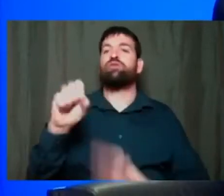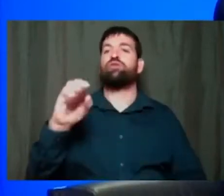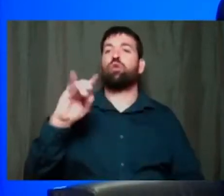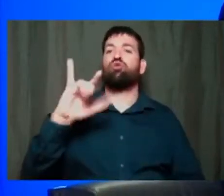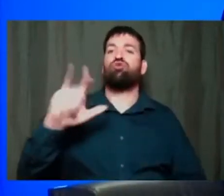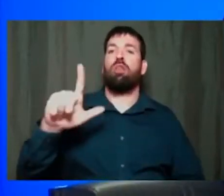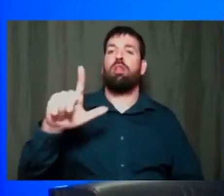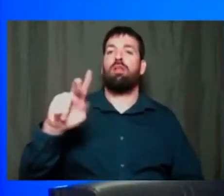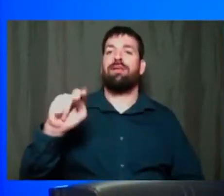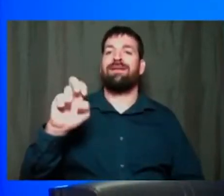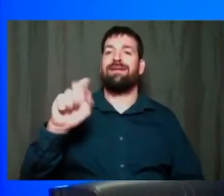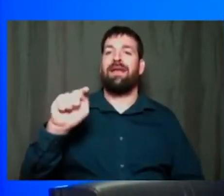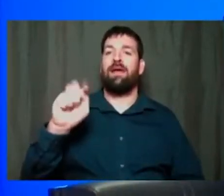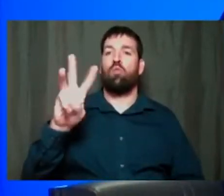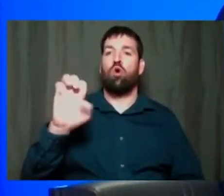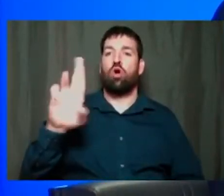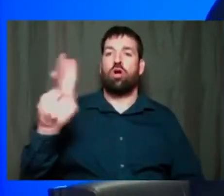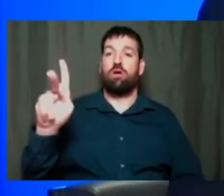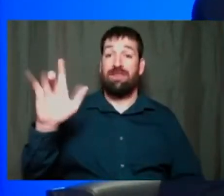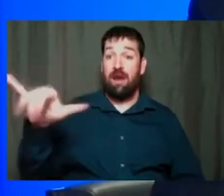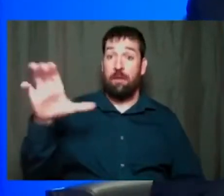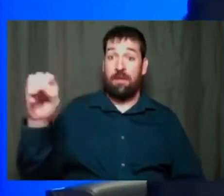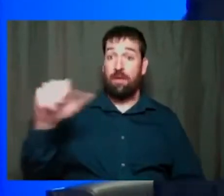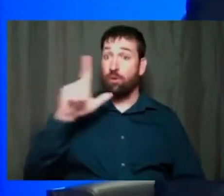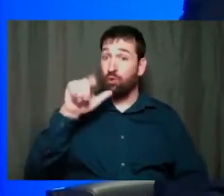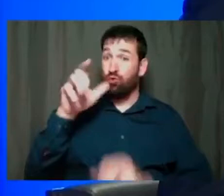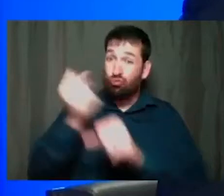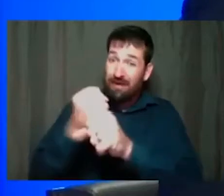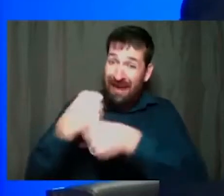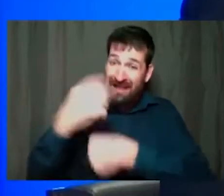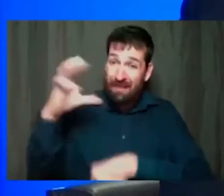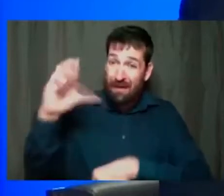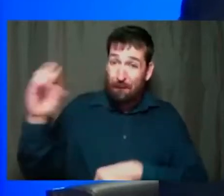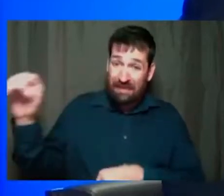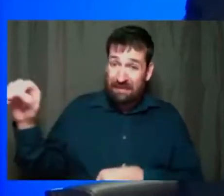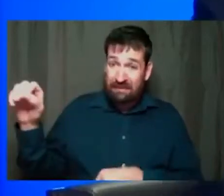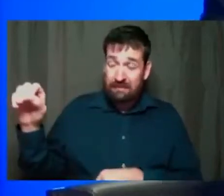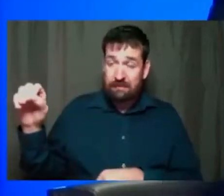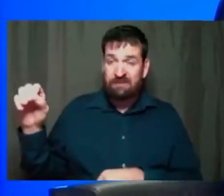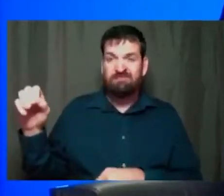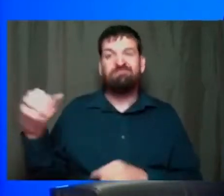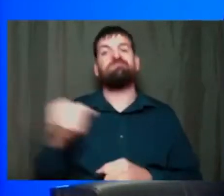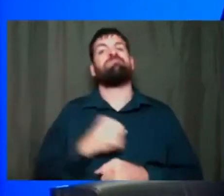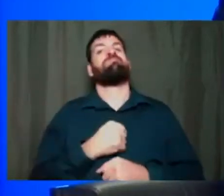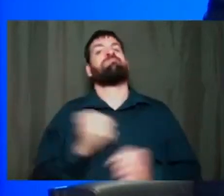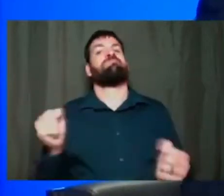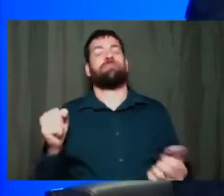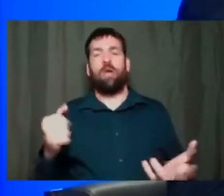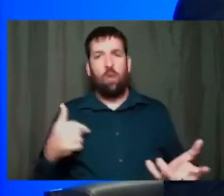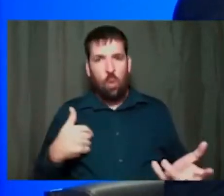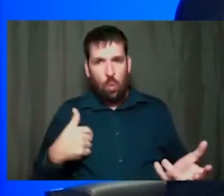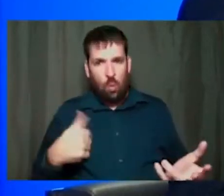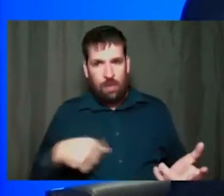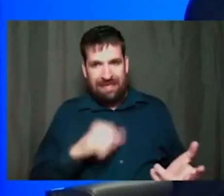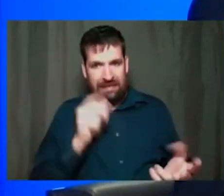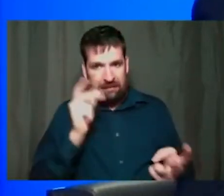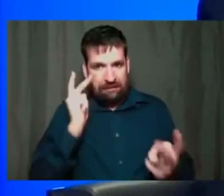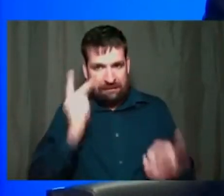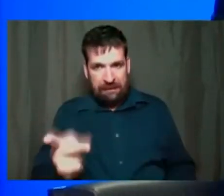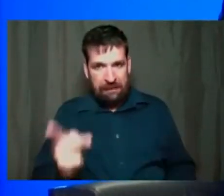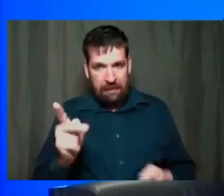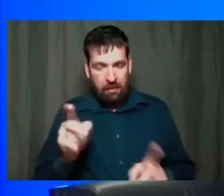who created the technologies behind social media are kind of coming clean about, well, we didn't see it going this way, which,